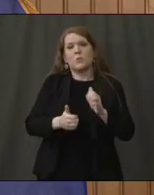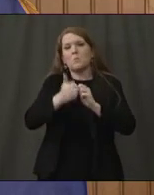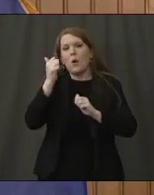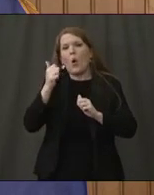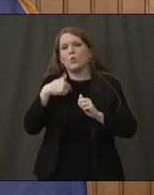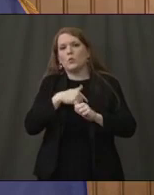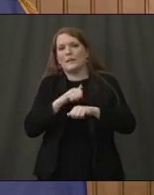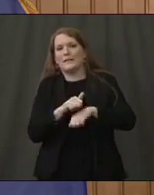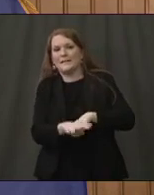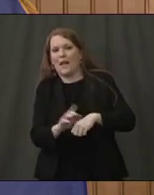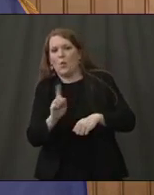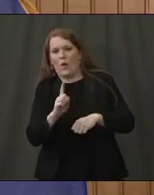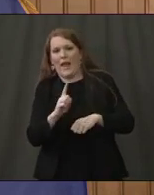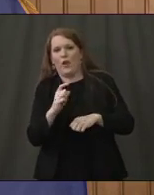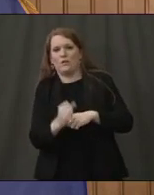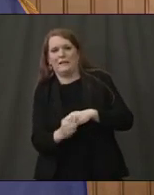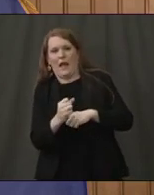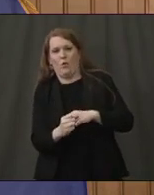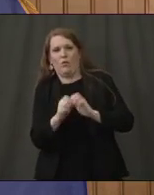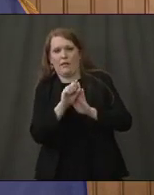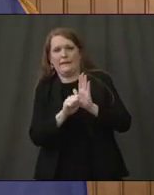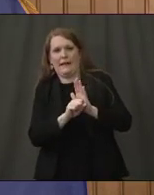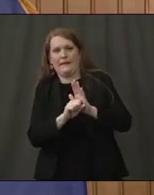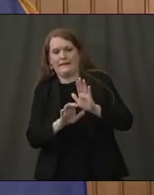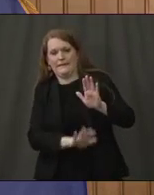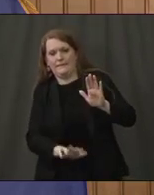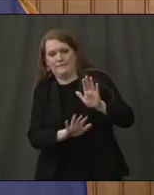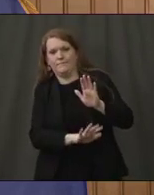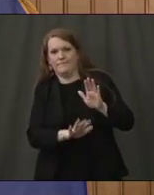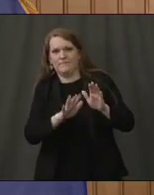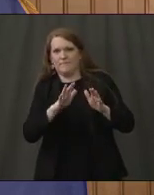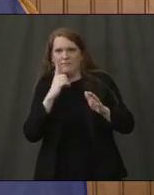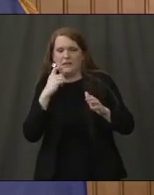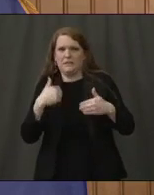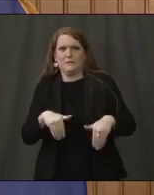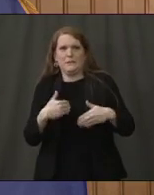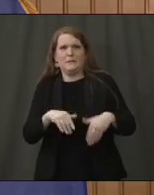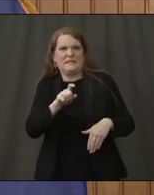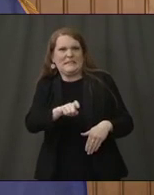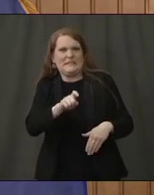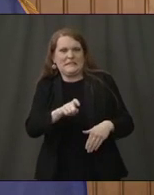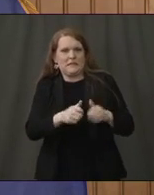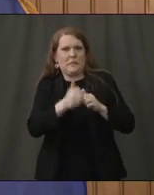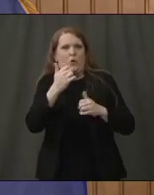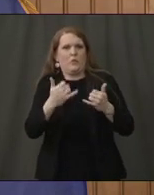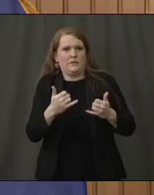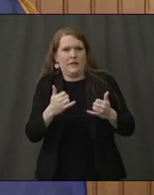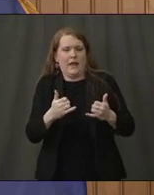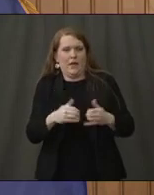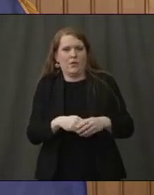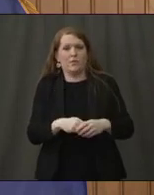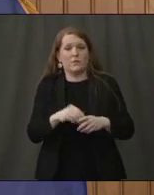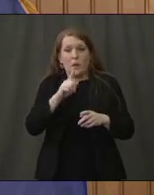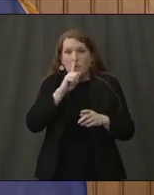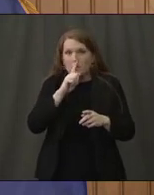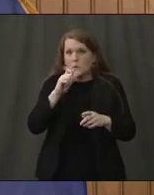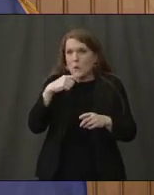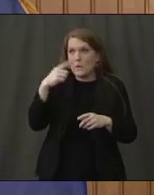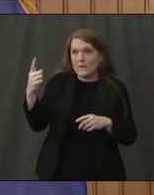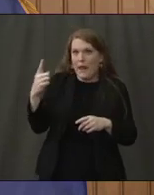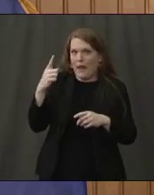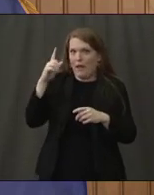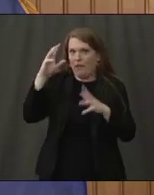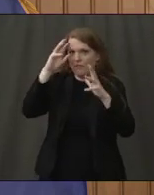they have the greatest need right now. I think the don't tell this to the White House, but we're doing the very best